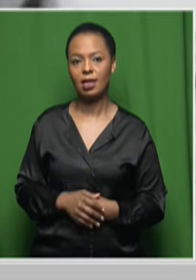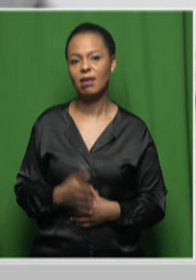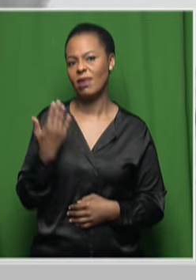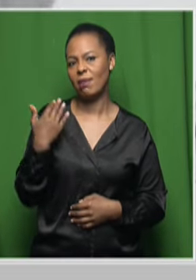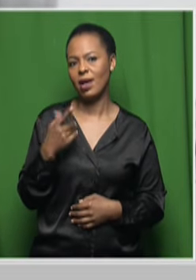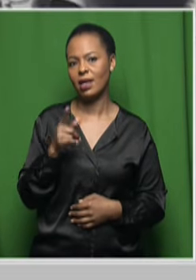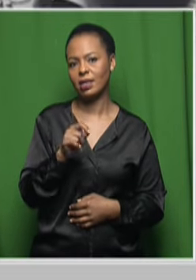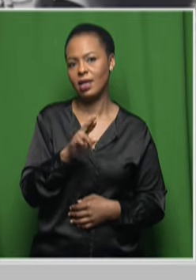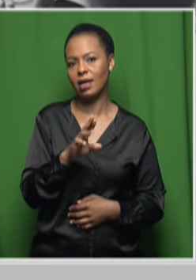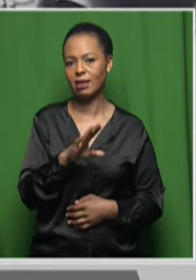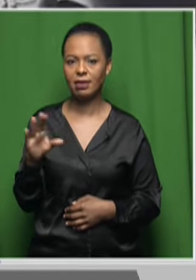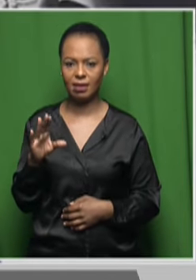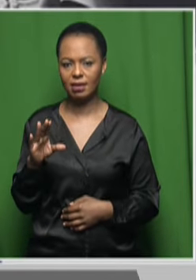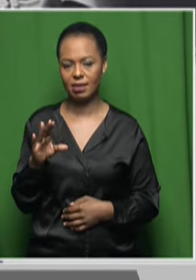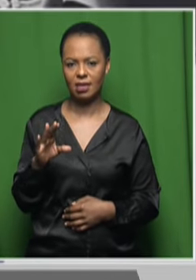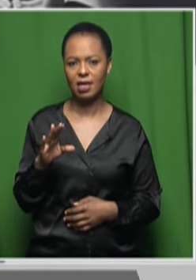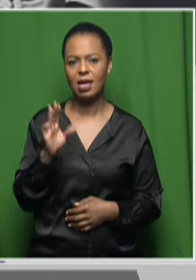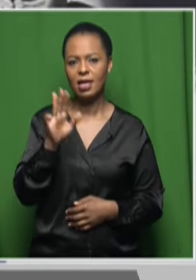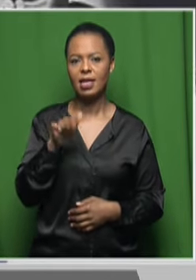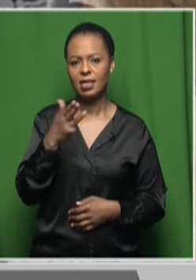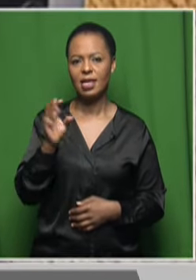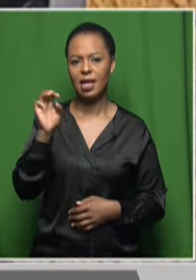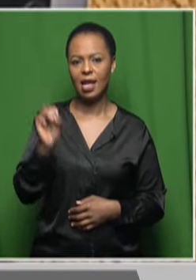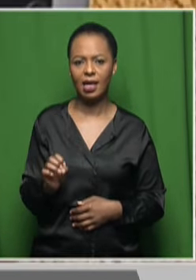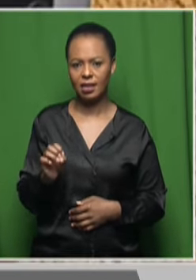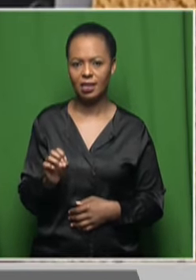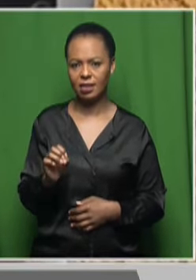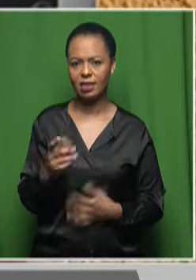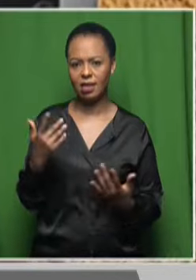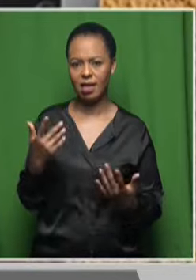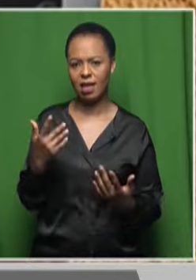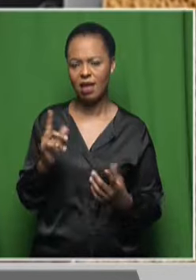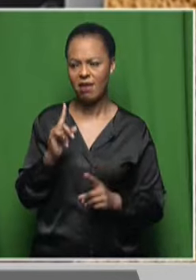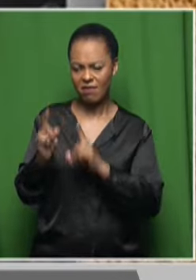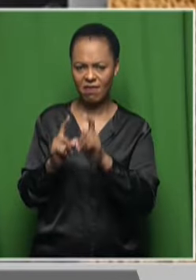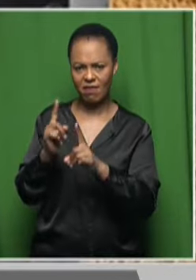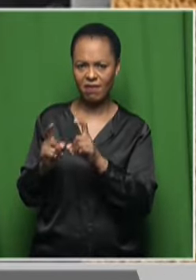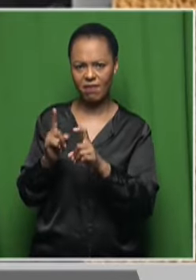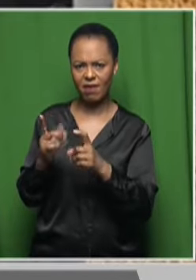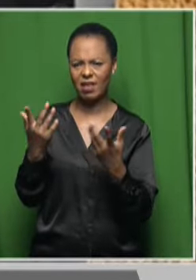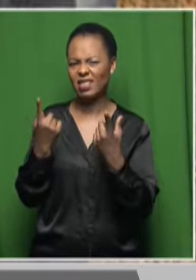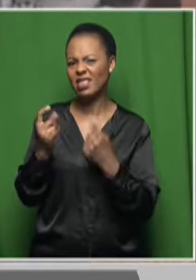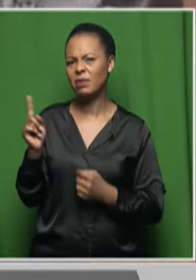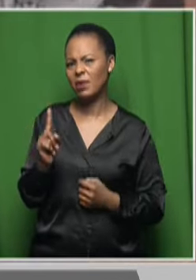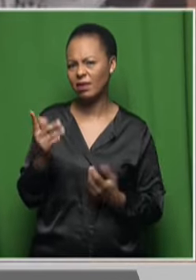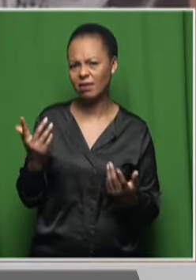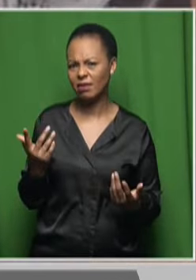90s. Did the TRC probe the allegations? What did they do?